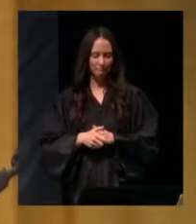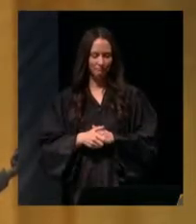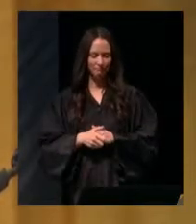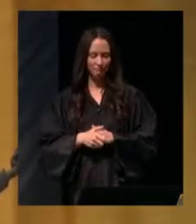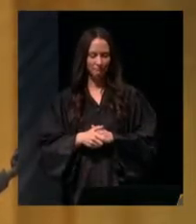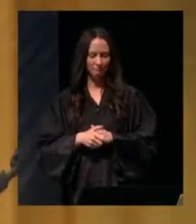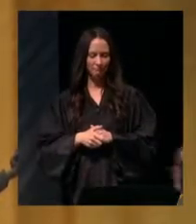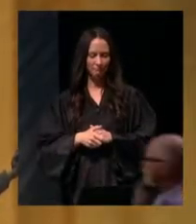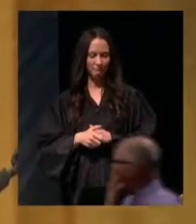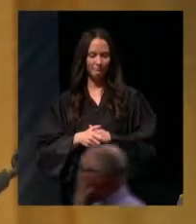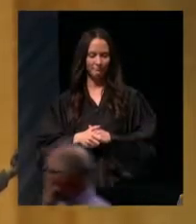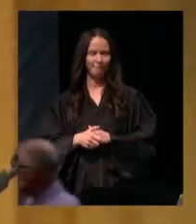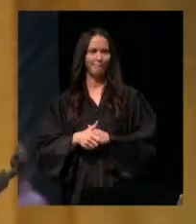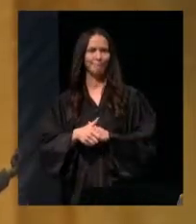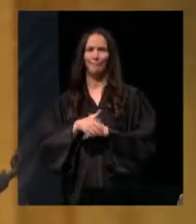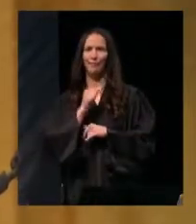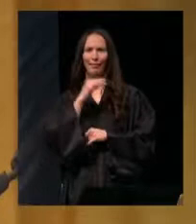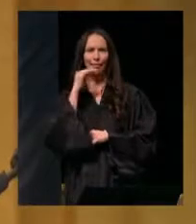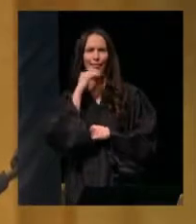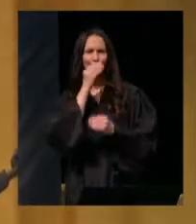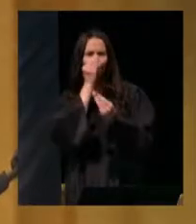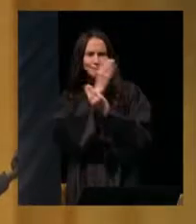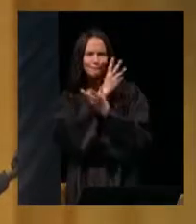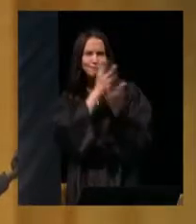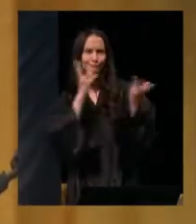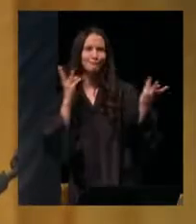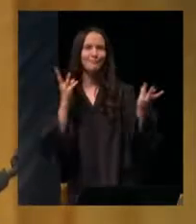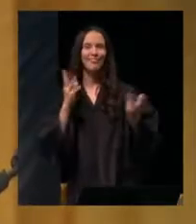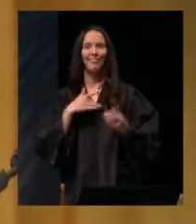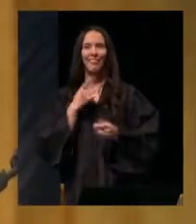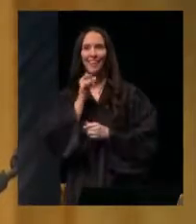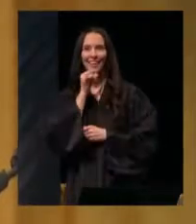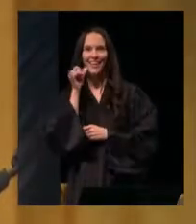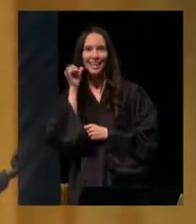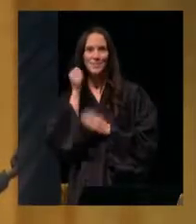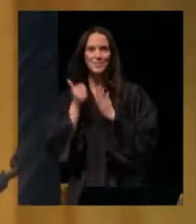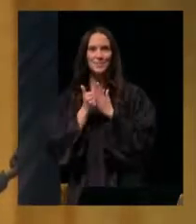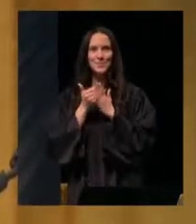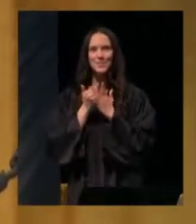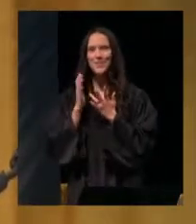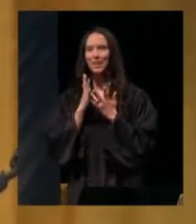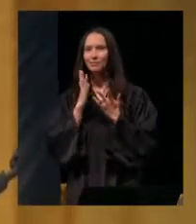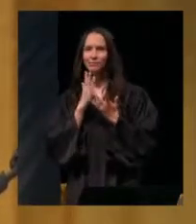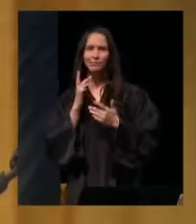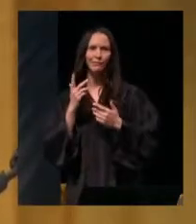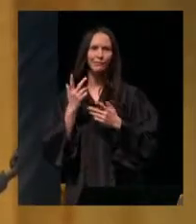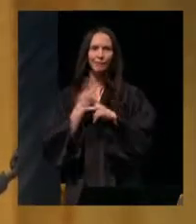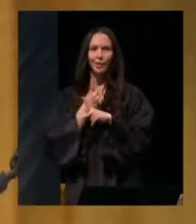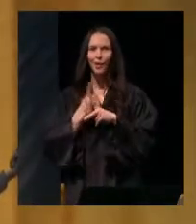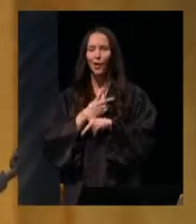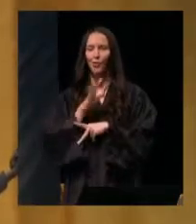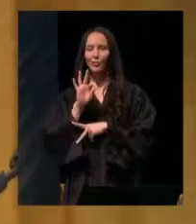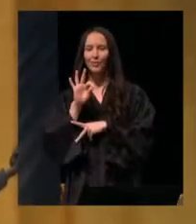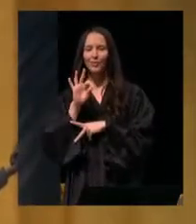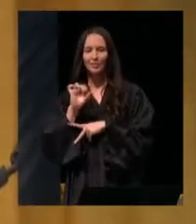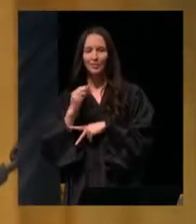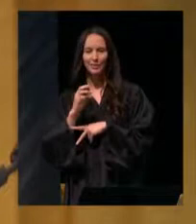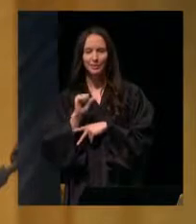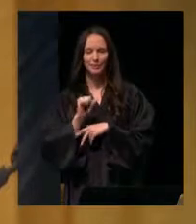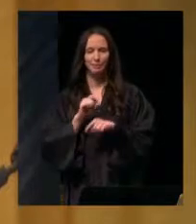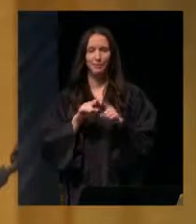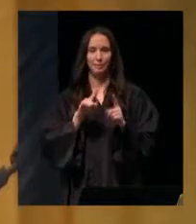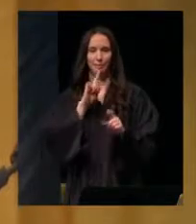gonna lie and say it feels like yesterday that we were all little freshmen trying to find our way around Fargo South, but